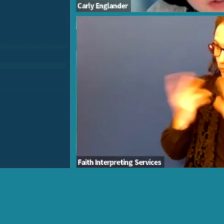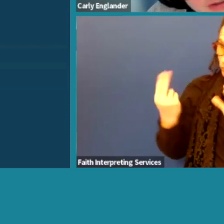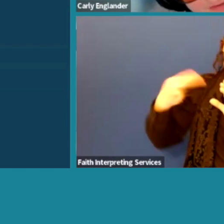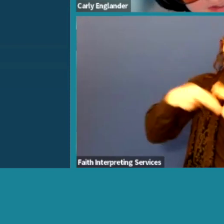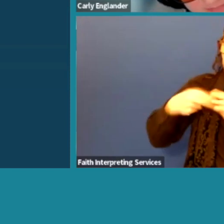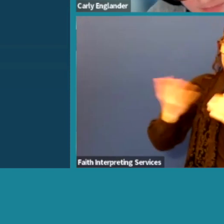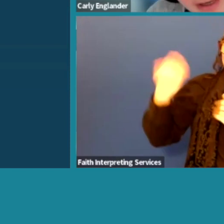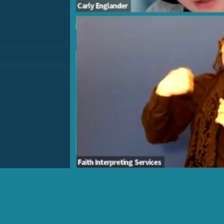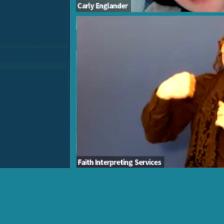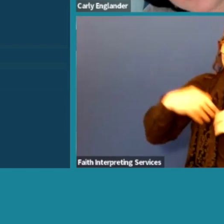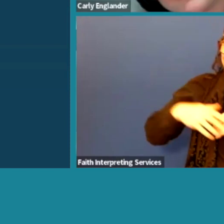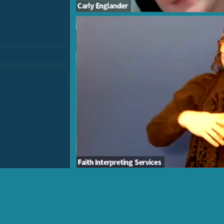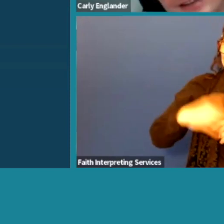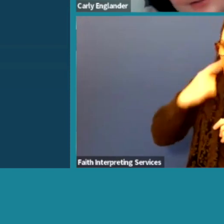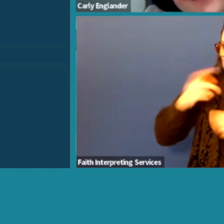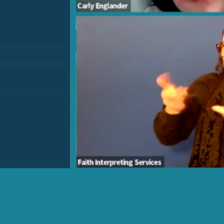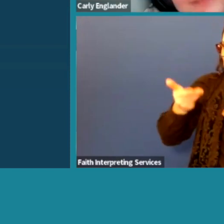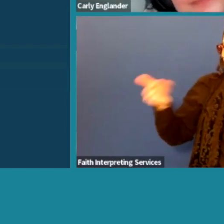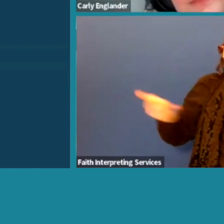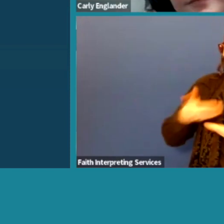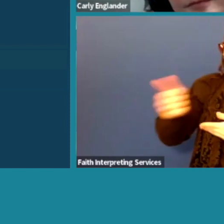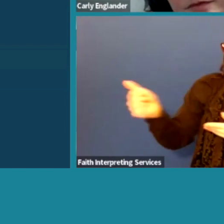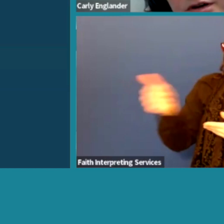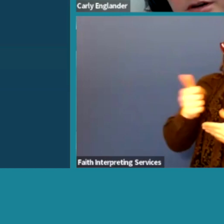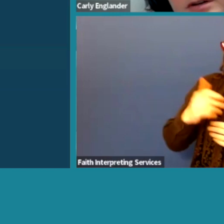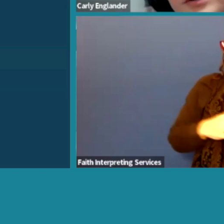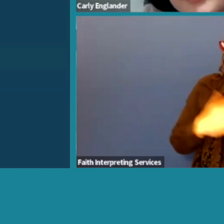introduce yourselves right now. Thank you.